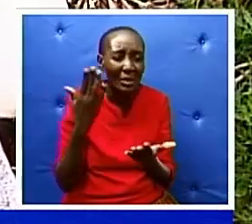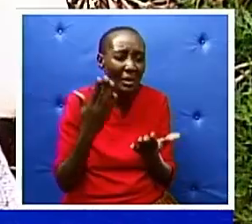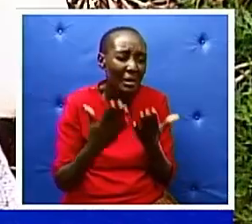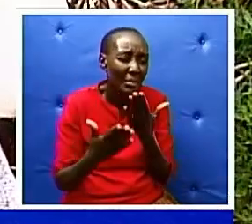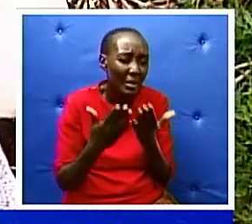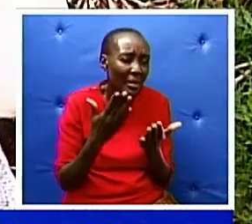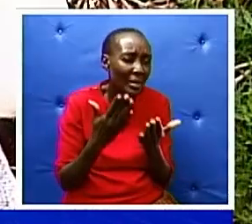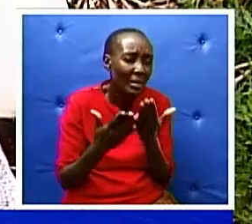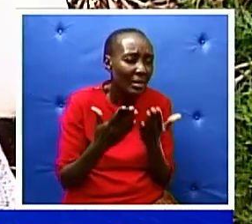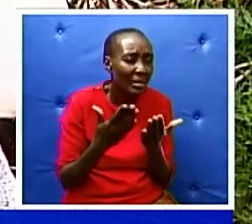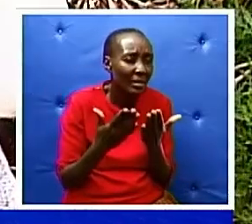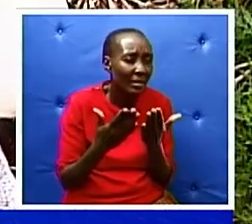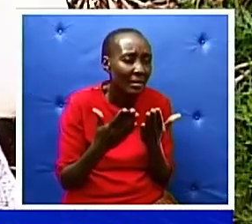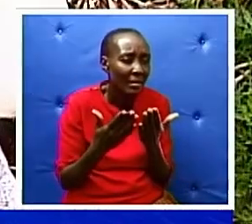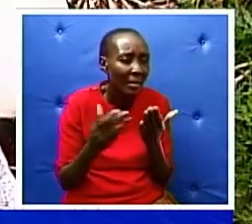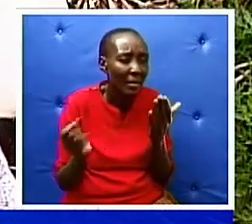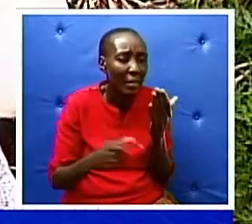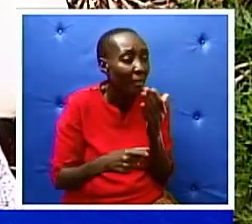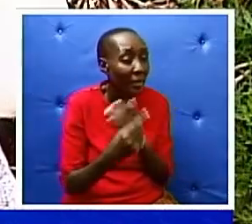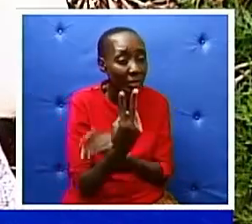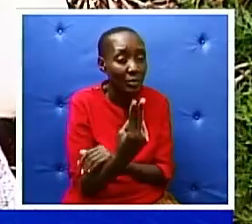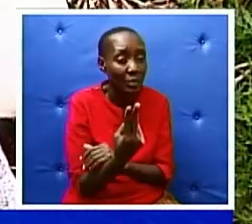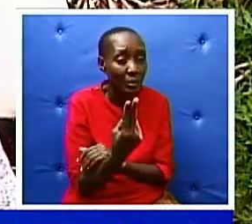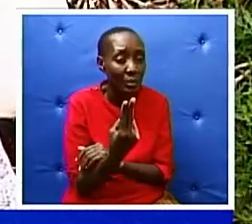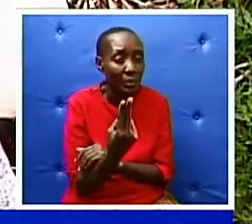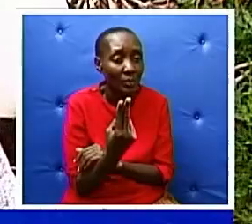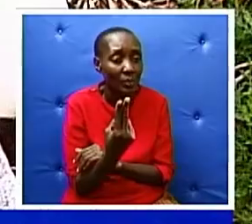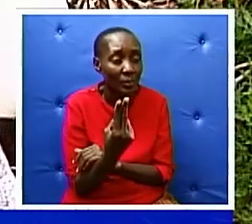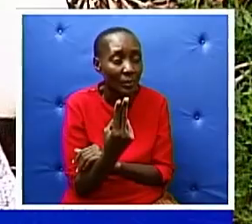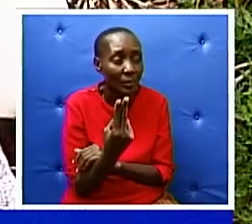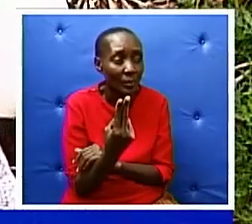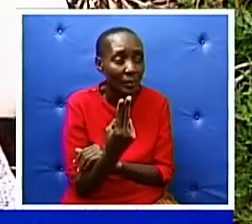be in around 2 months' time. Yeah. And